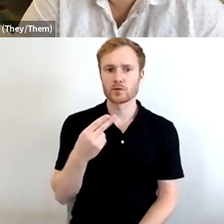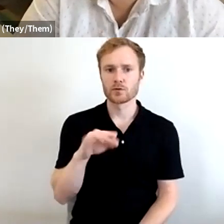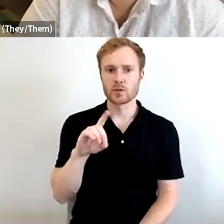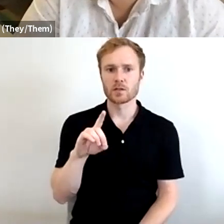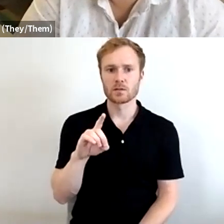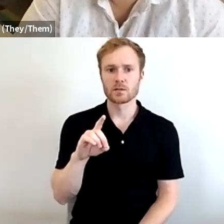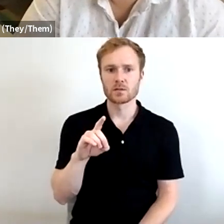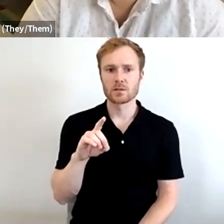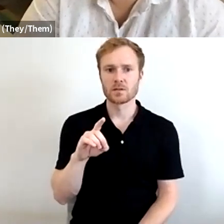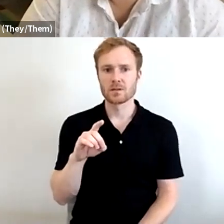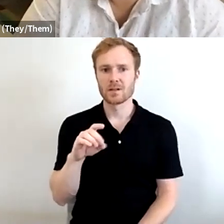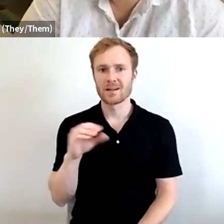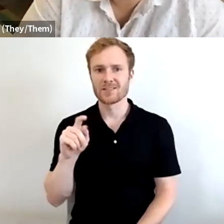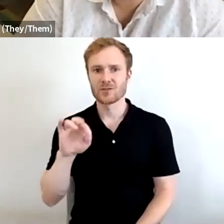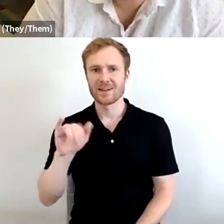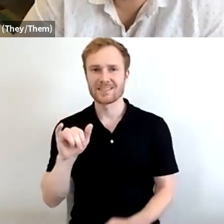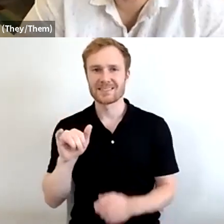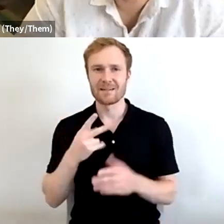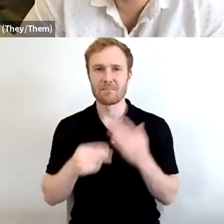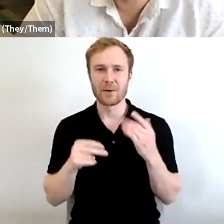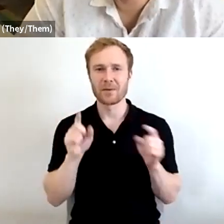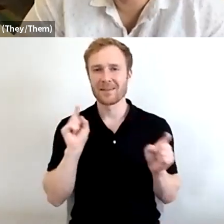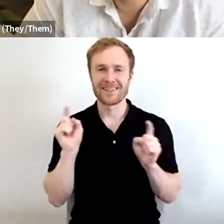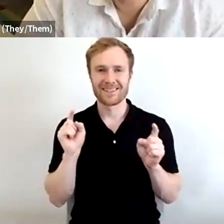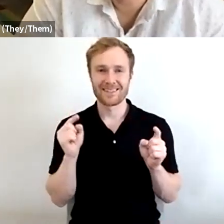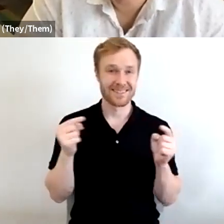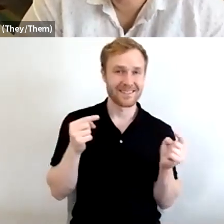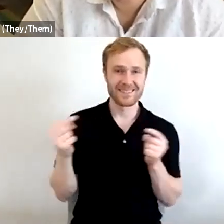Go ahead. Go ahead, Ben. No, you go ahead. Sir.